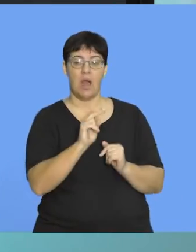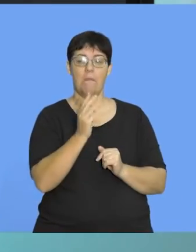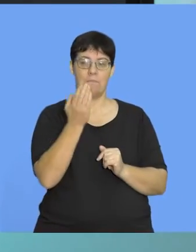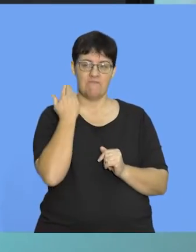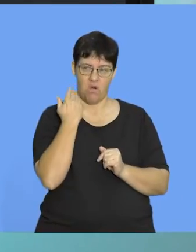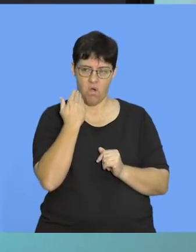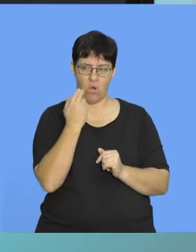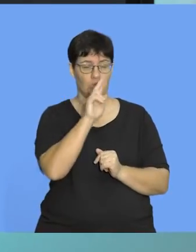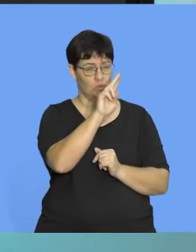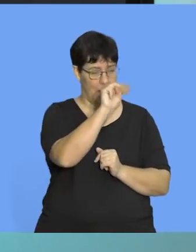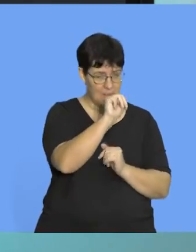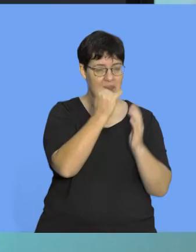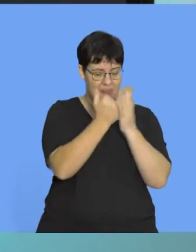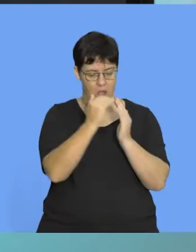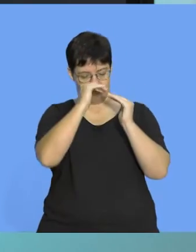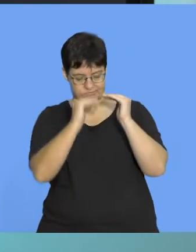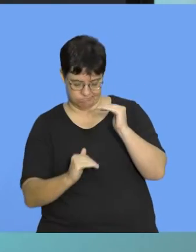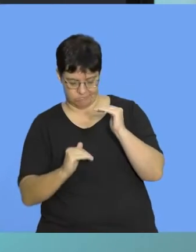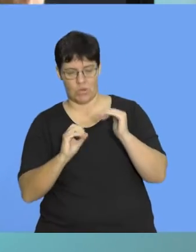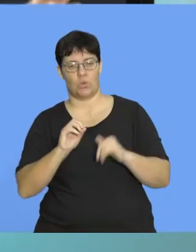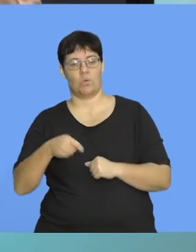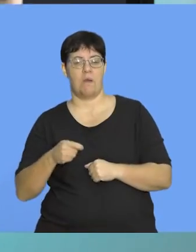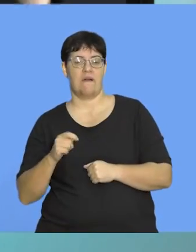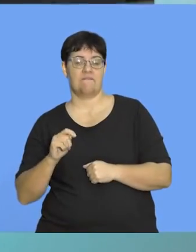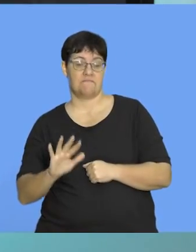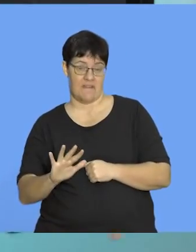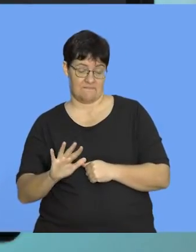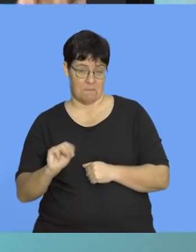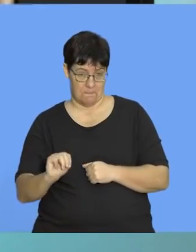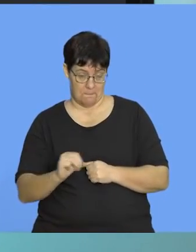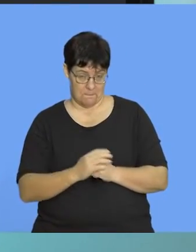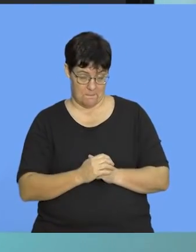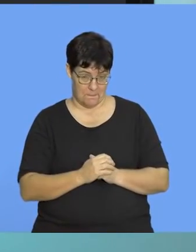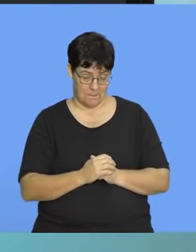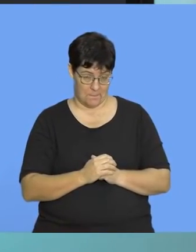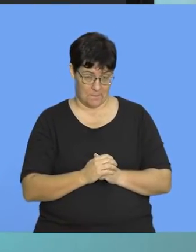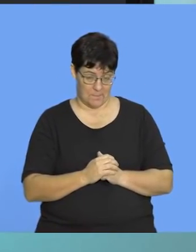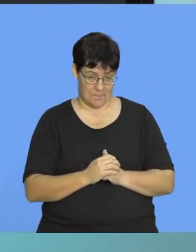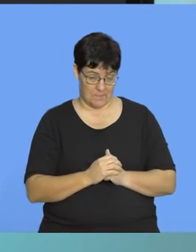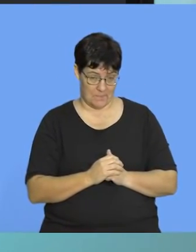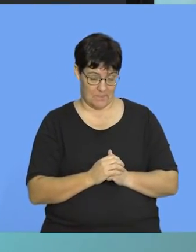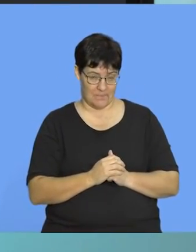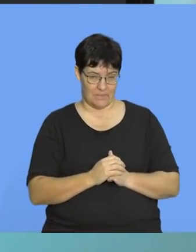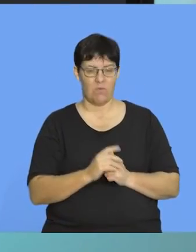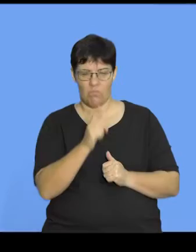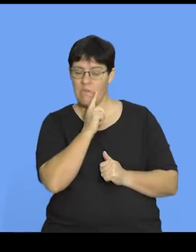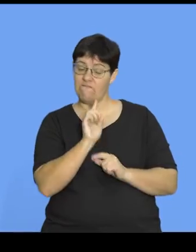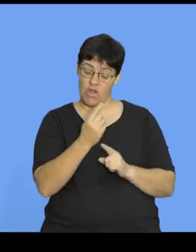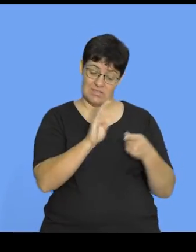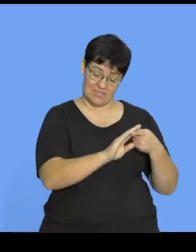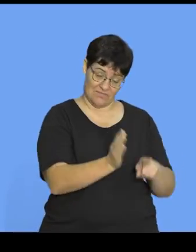becomes 0.5. It's not just made 0.5 smaller. But we'll get back to that one once we finish the first